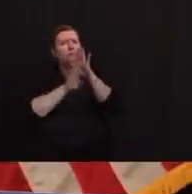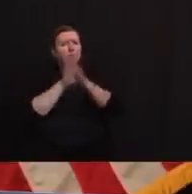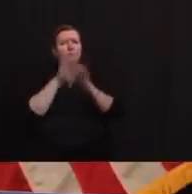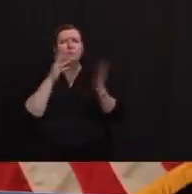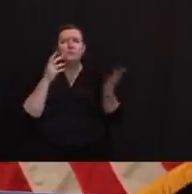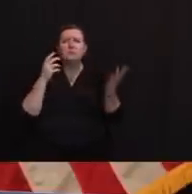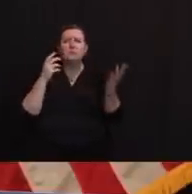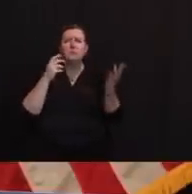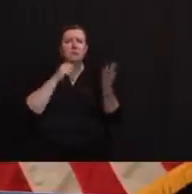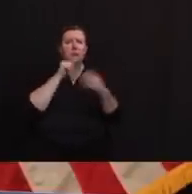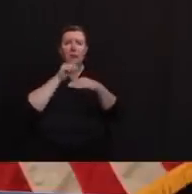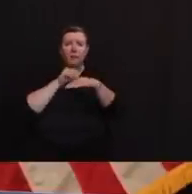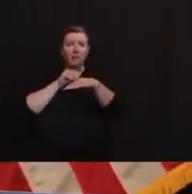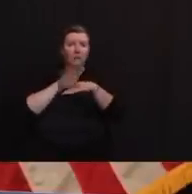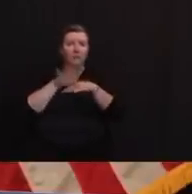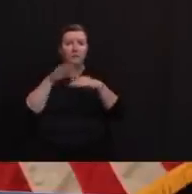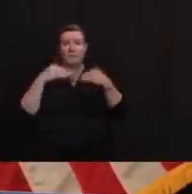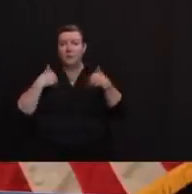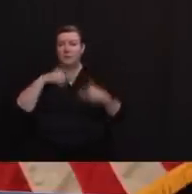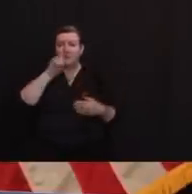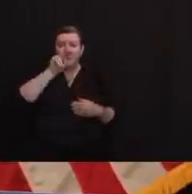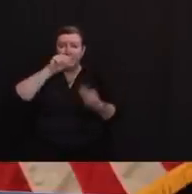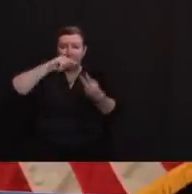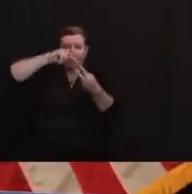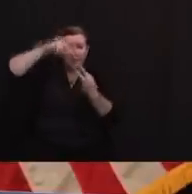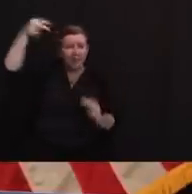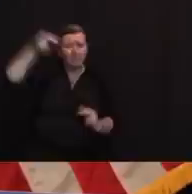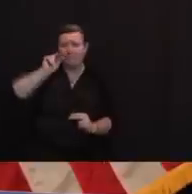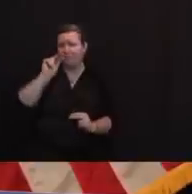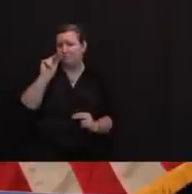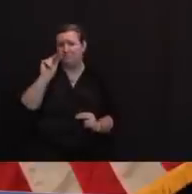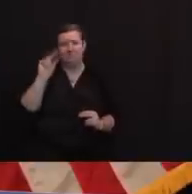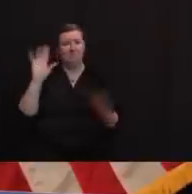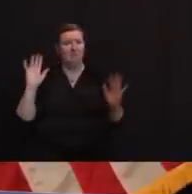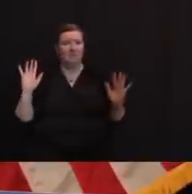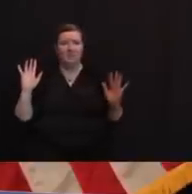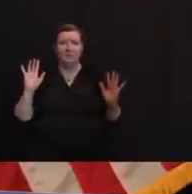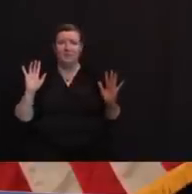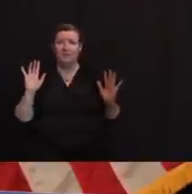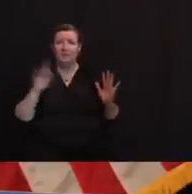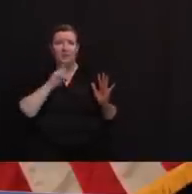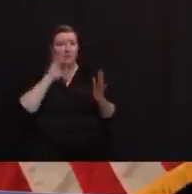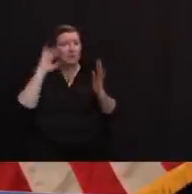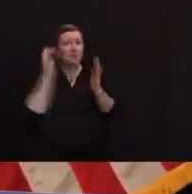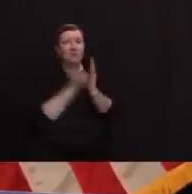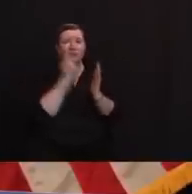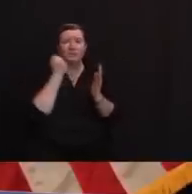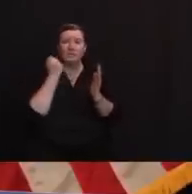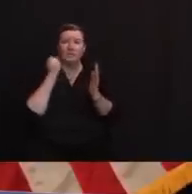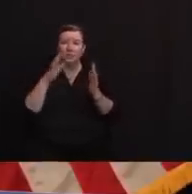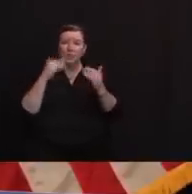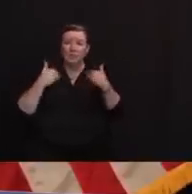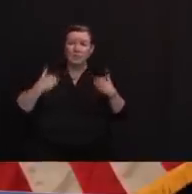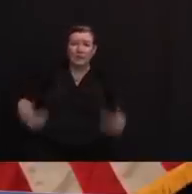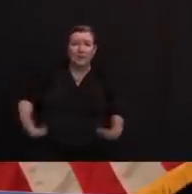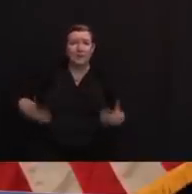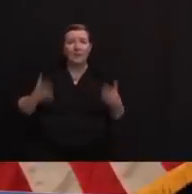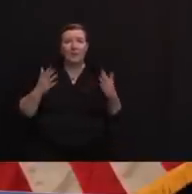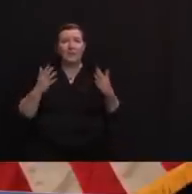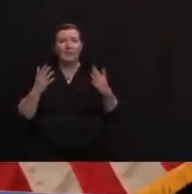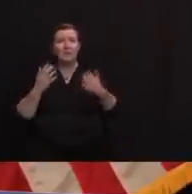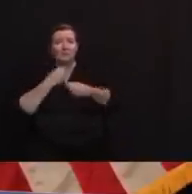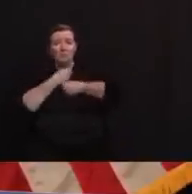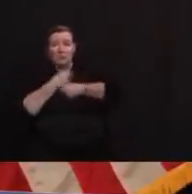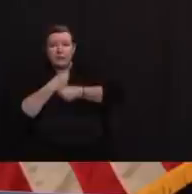genetic structure of an individual, and you're actually using the mechanism of the body or the cell itself to produce the